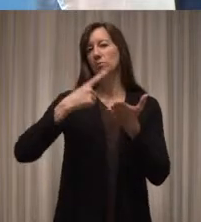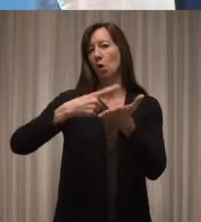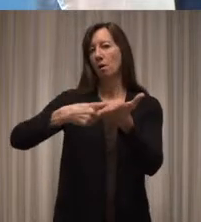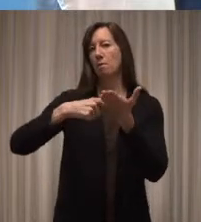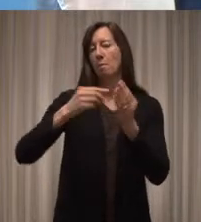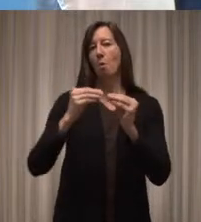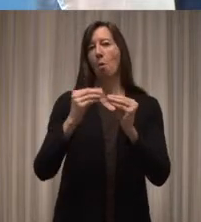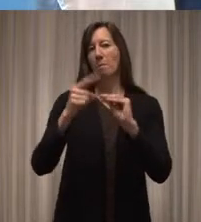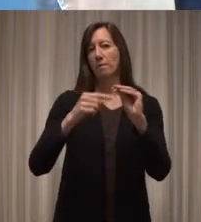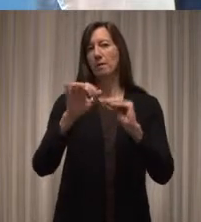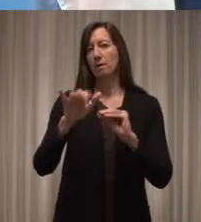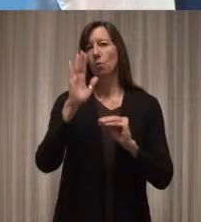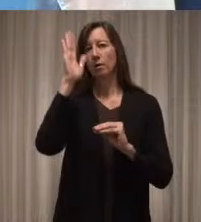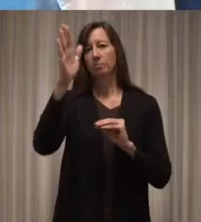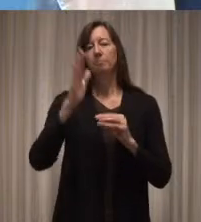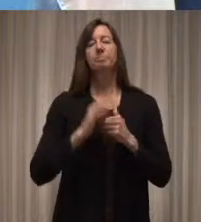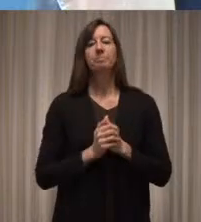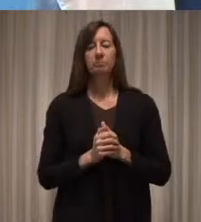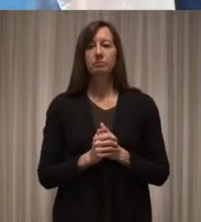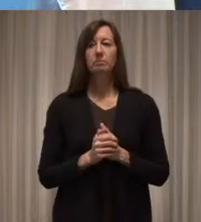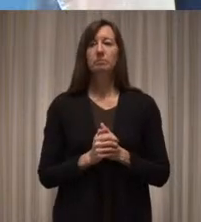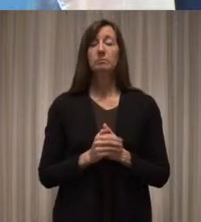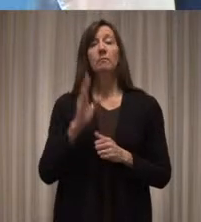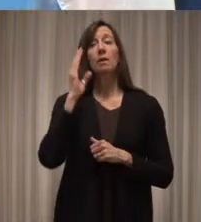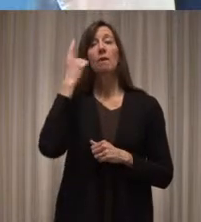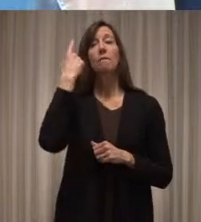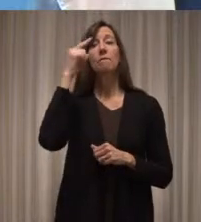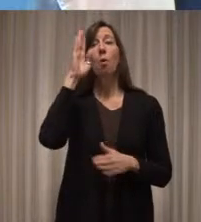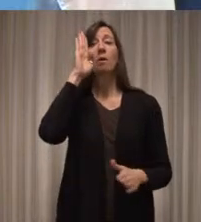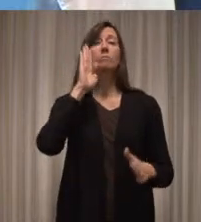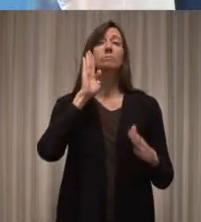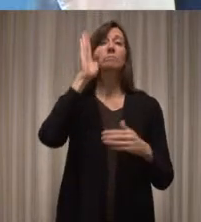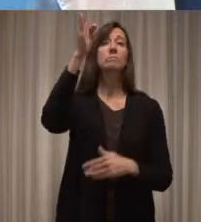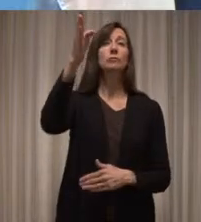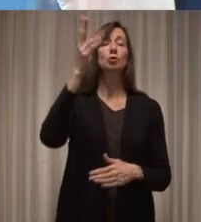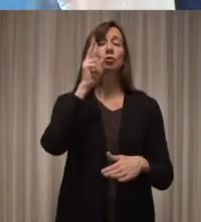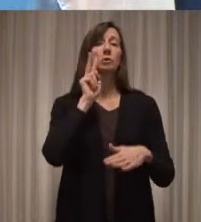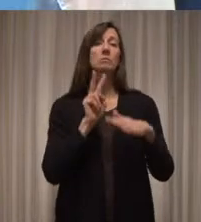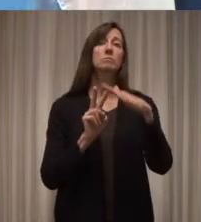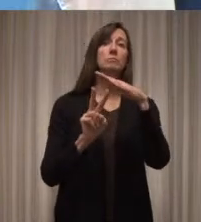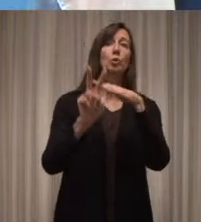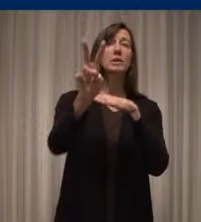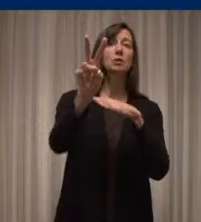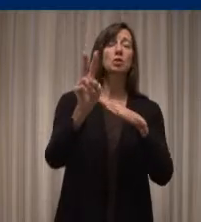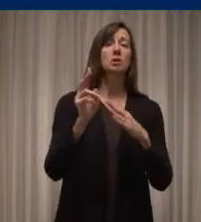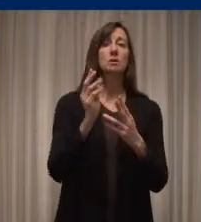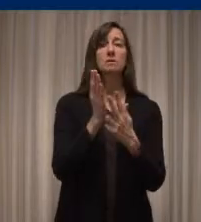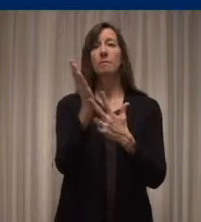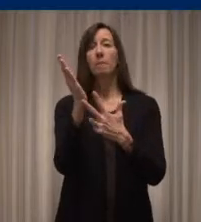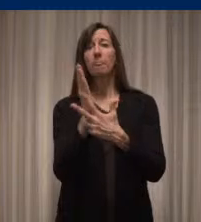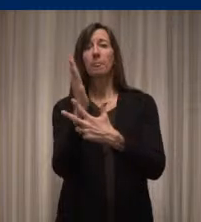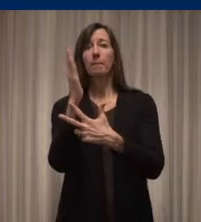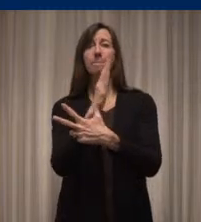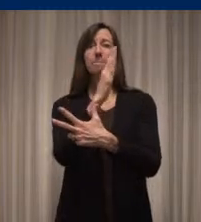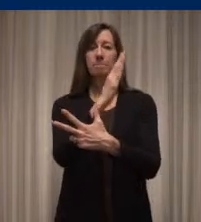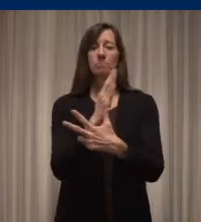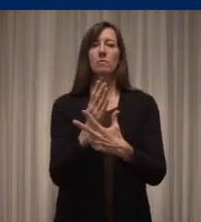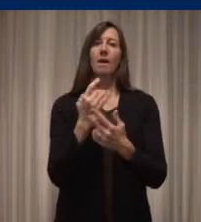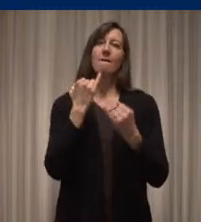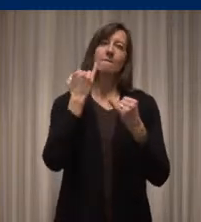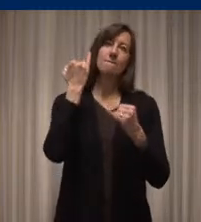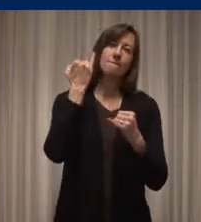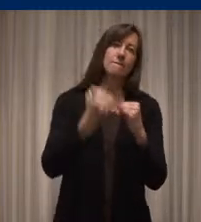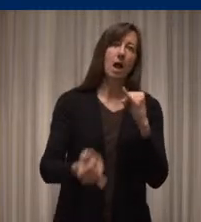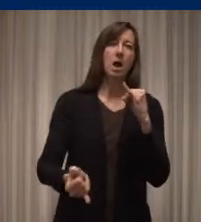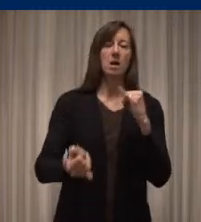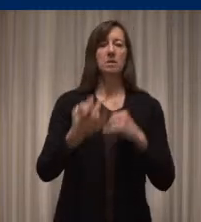Looking at longer-term projections, this is our look-forward graph, and again, we are finally starting to see the second